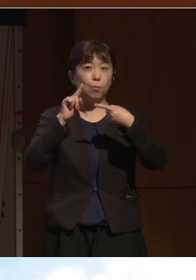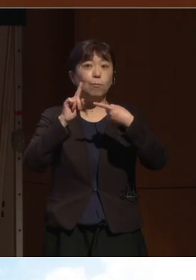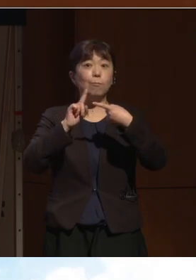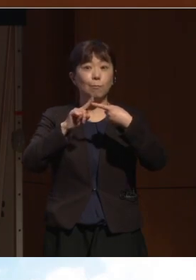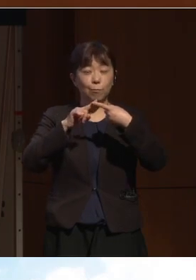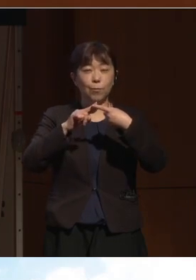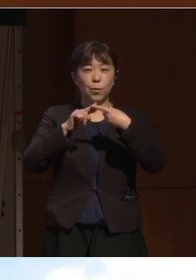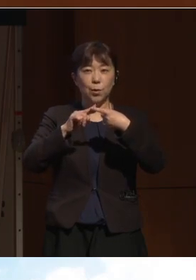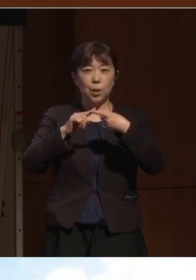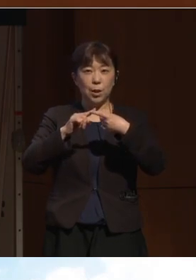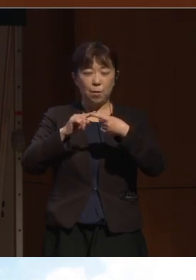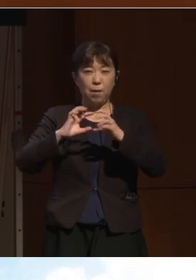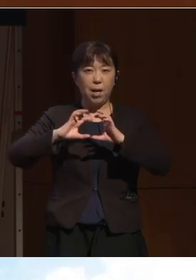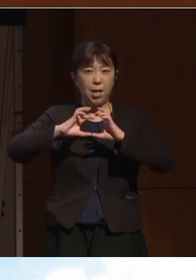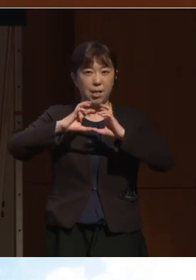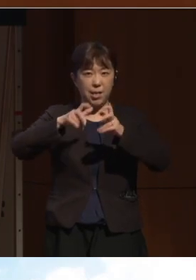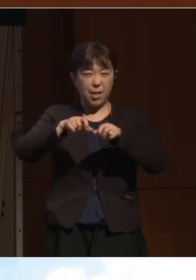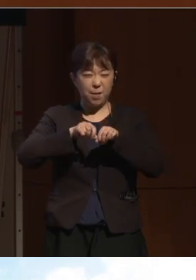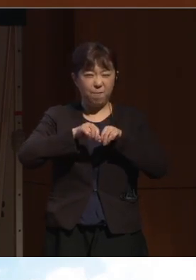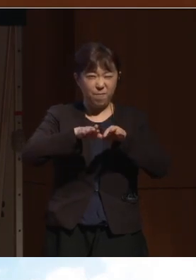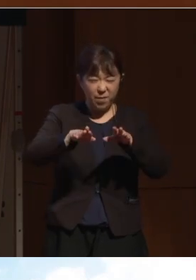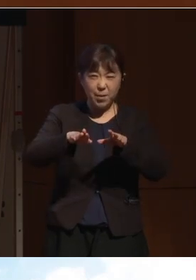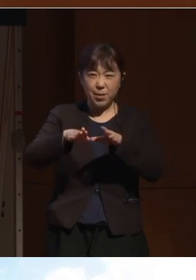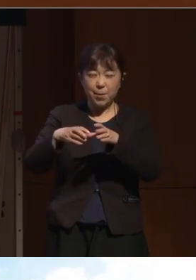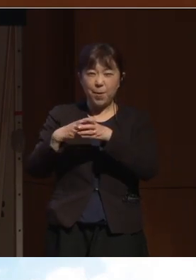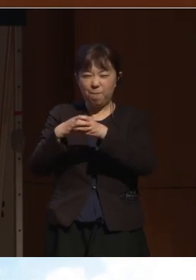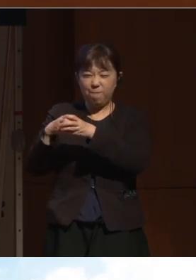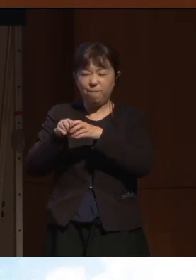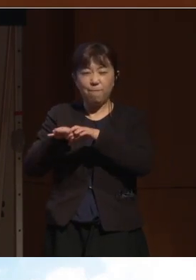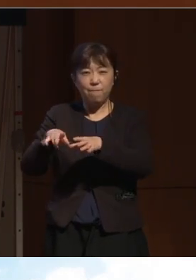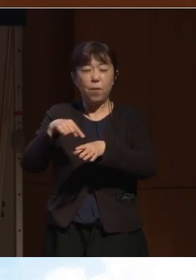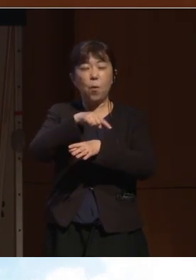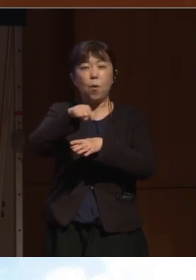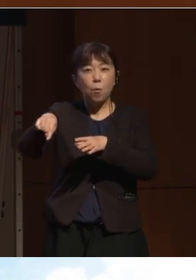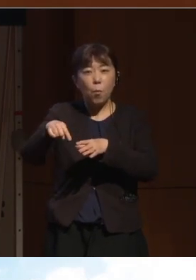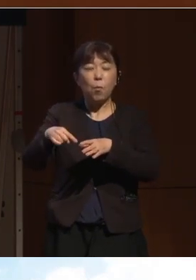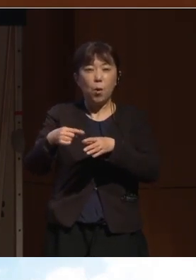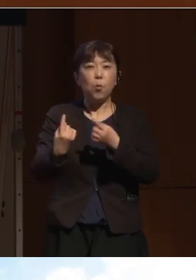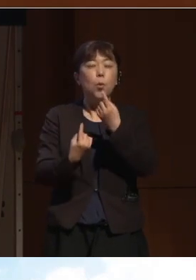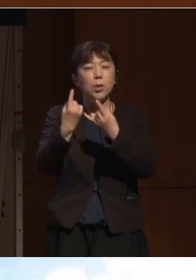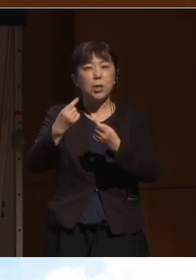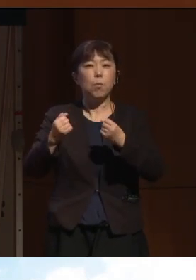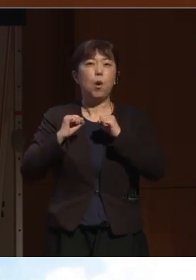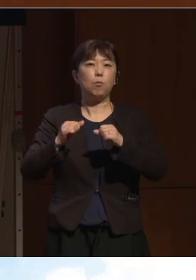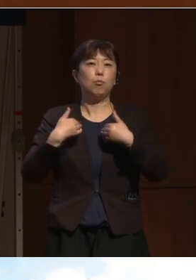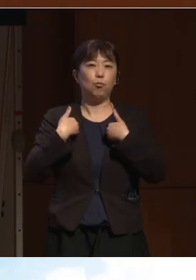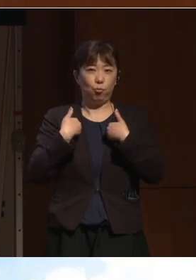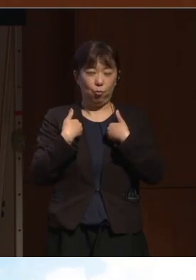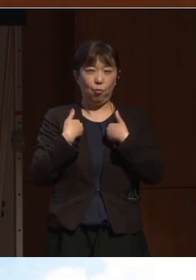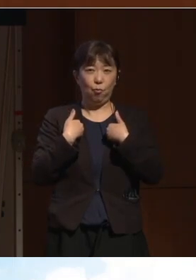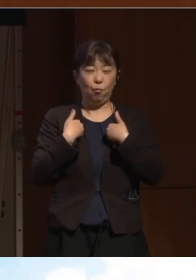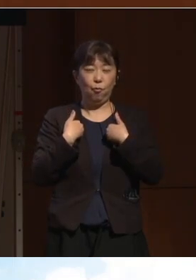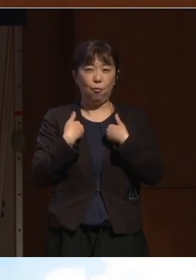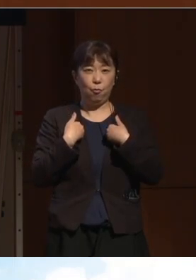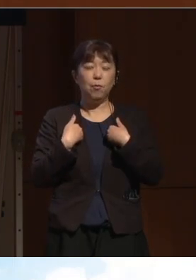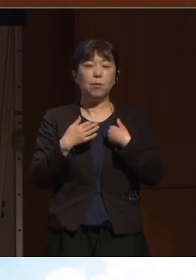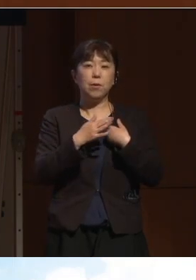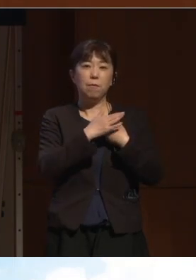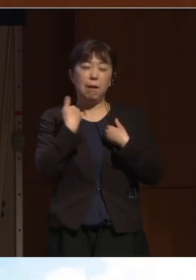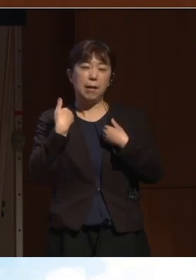it. The second reflection, I think, from the UK experience is that science and medicine are